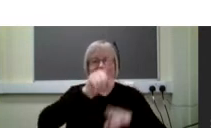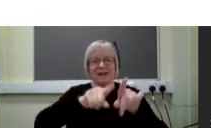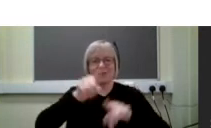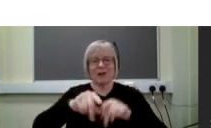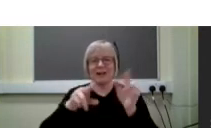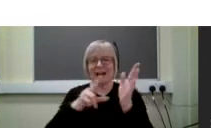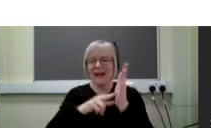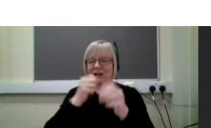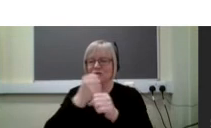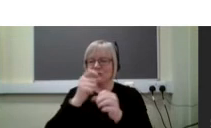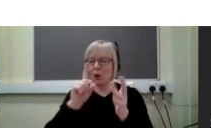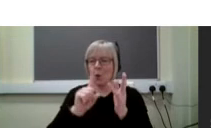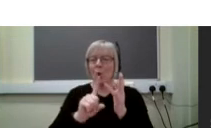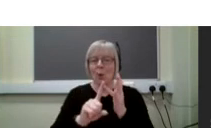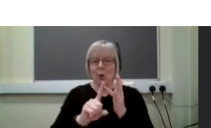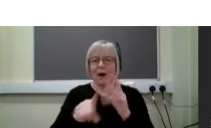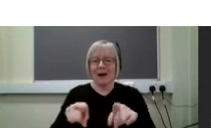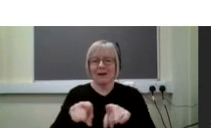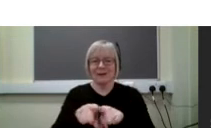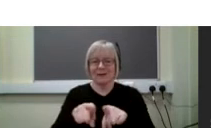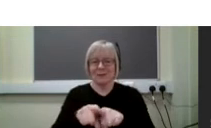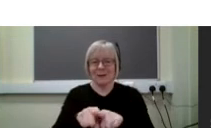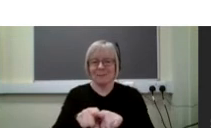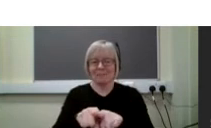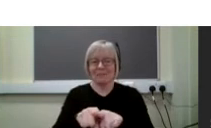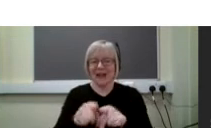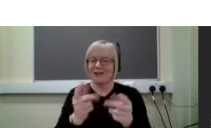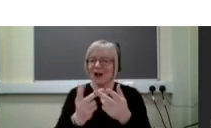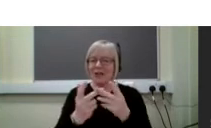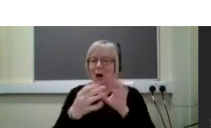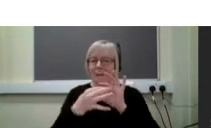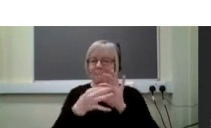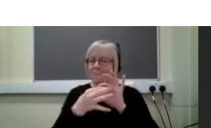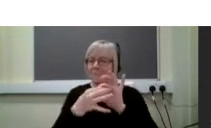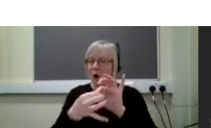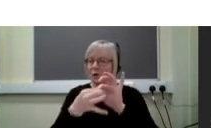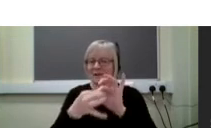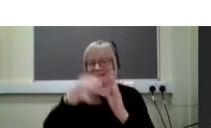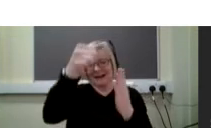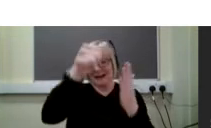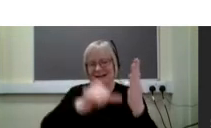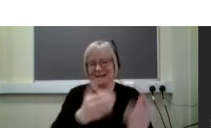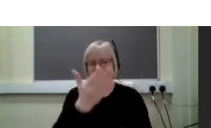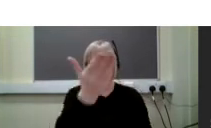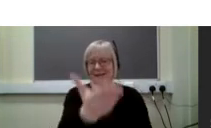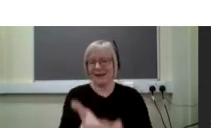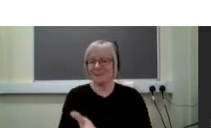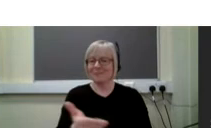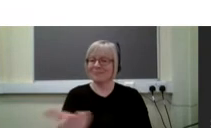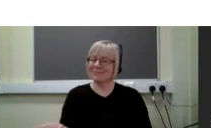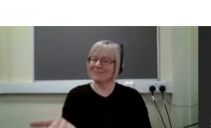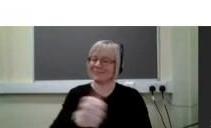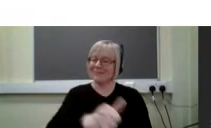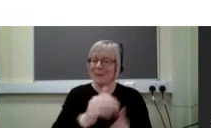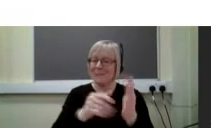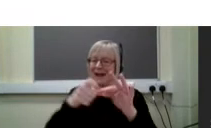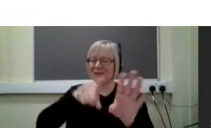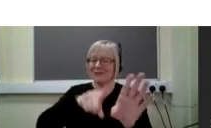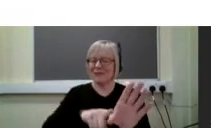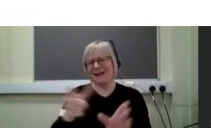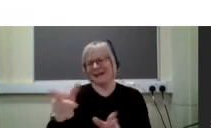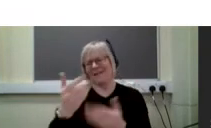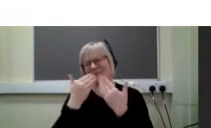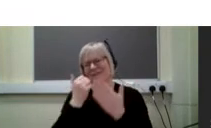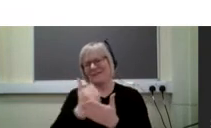on, as well as other partners who are listed on the current slide. Over to you, Mary. Fantastic. Thank